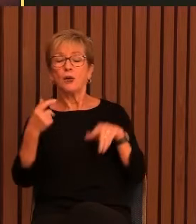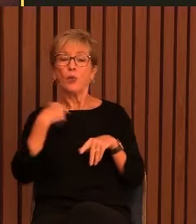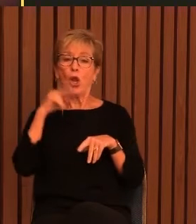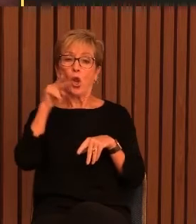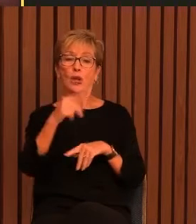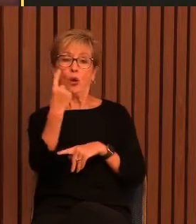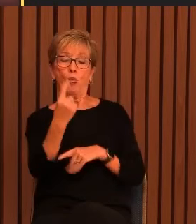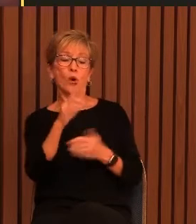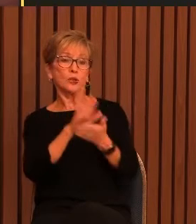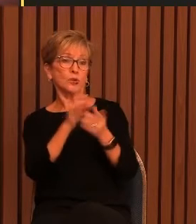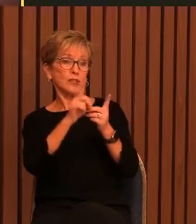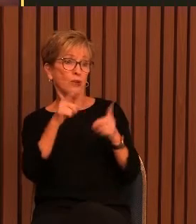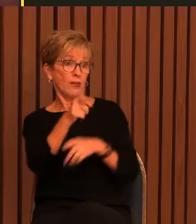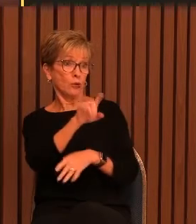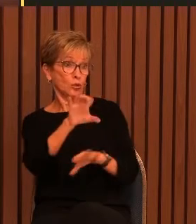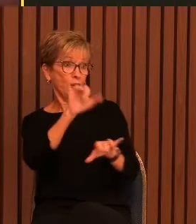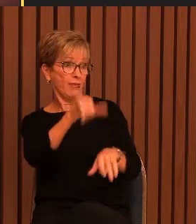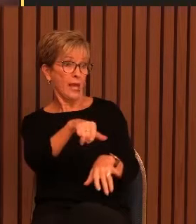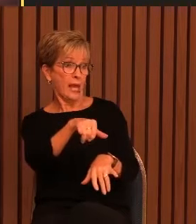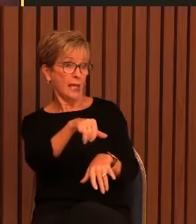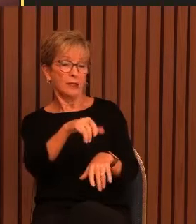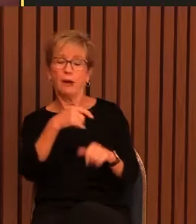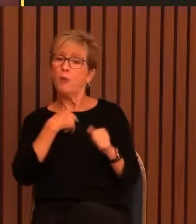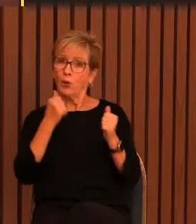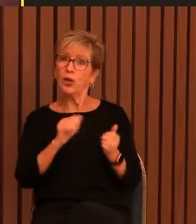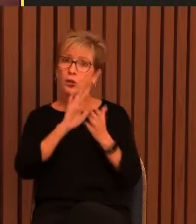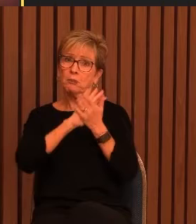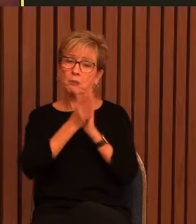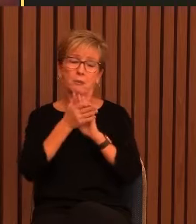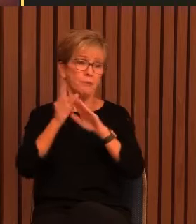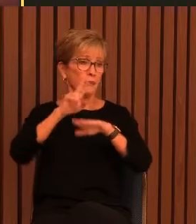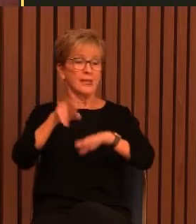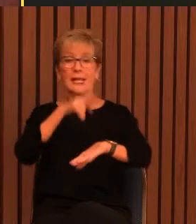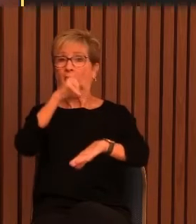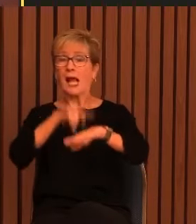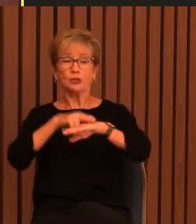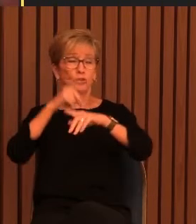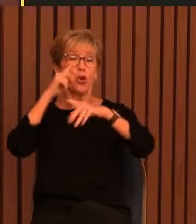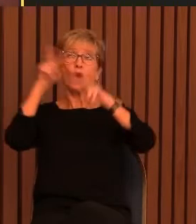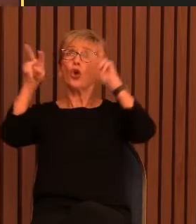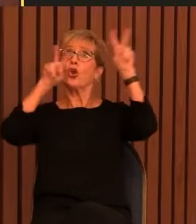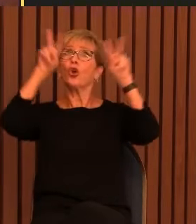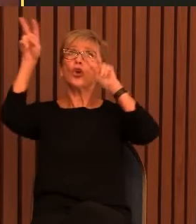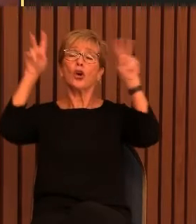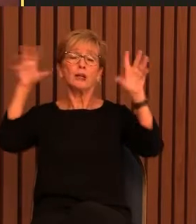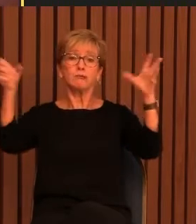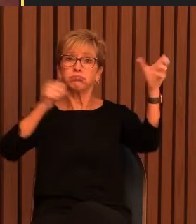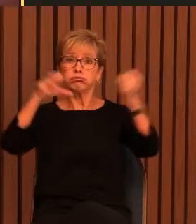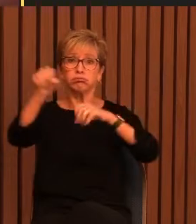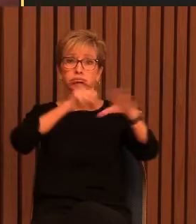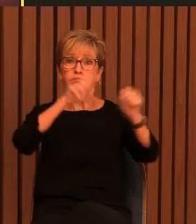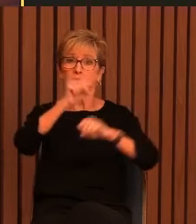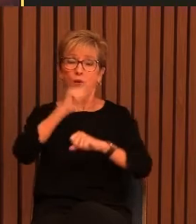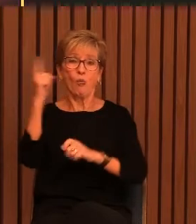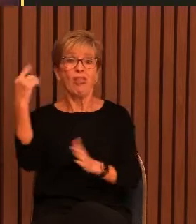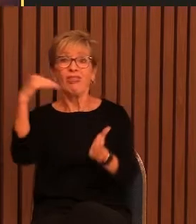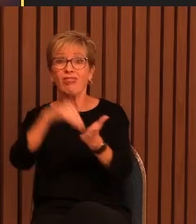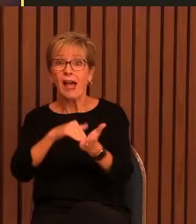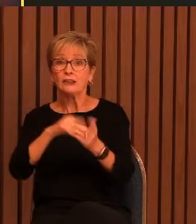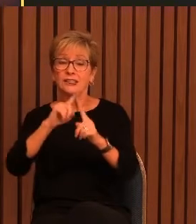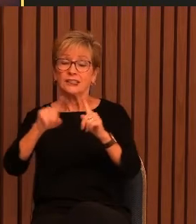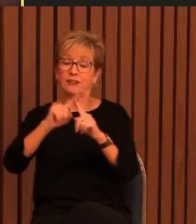one district and that's what they were doing. You could go national and pull 1,000 profile portraits of a